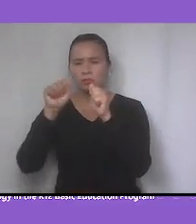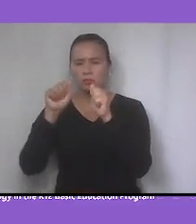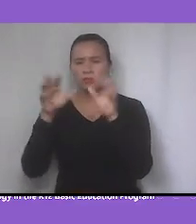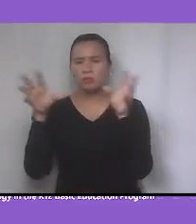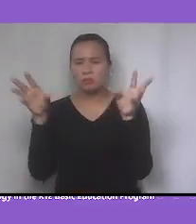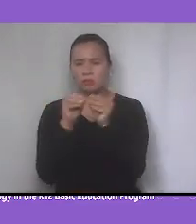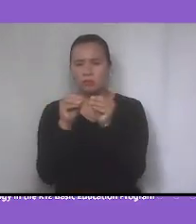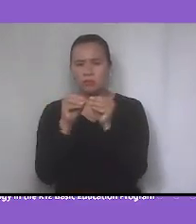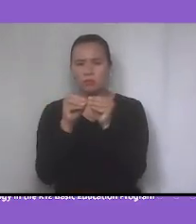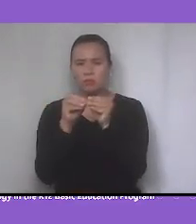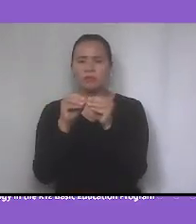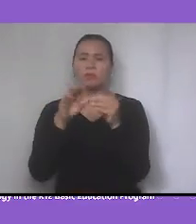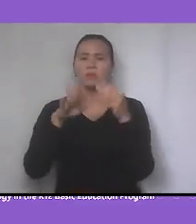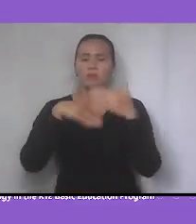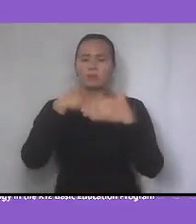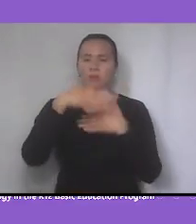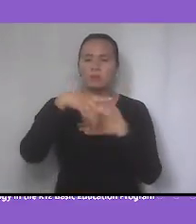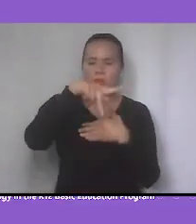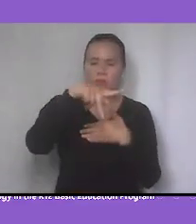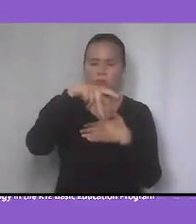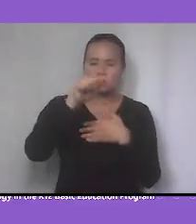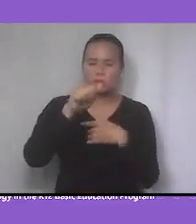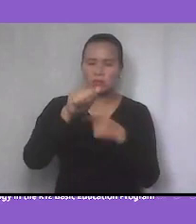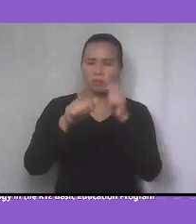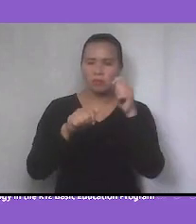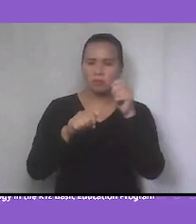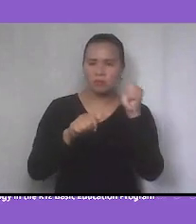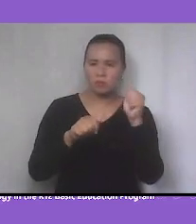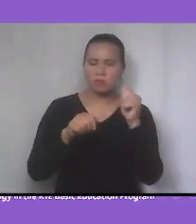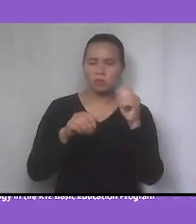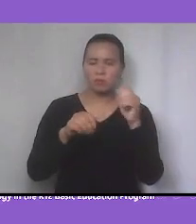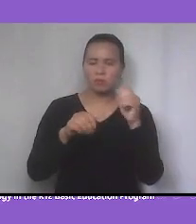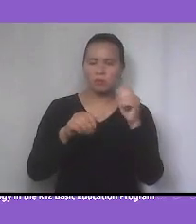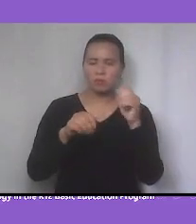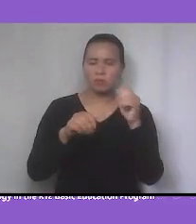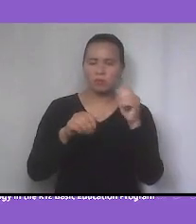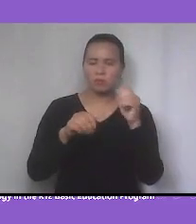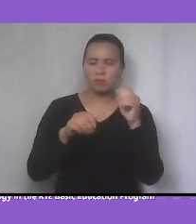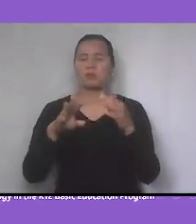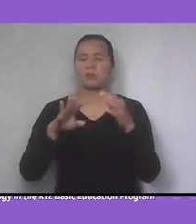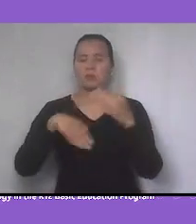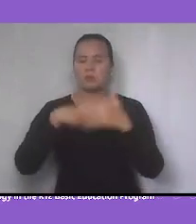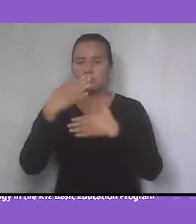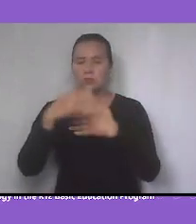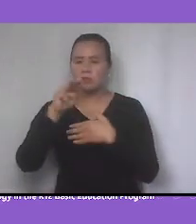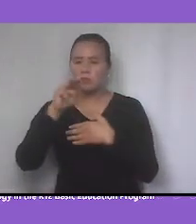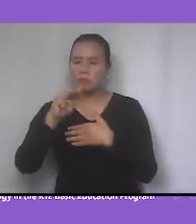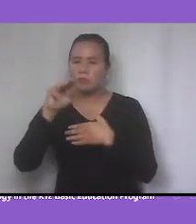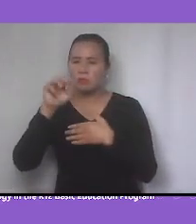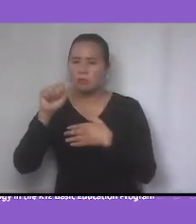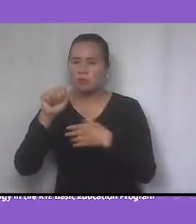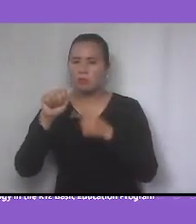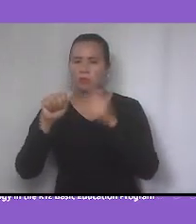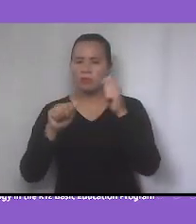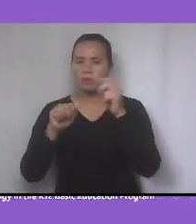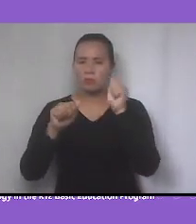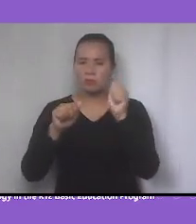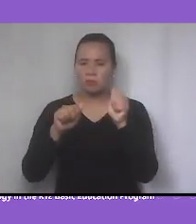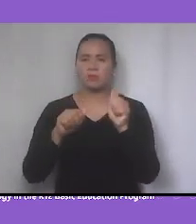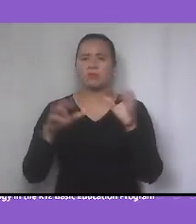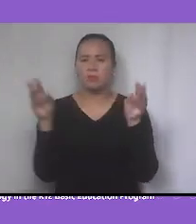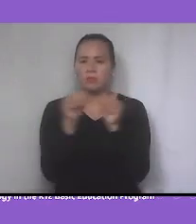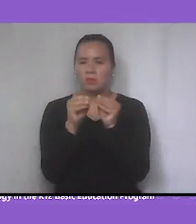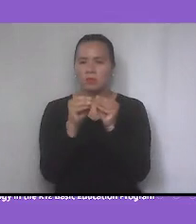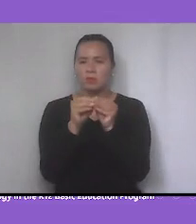Pata, nakakagutom. Mata, meron akong mata. Yan, those are just a few examples of the words that we can